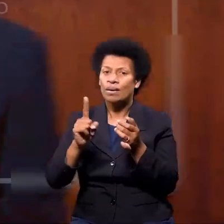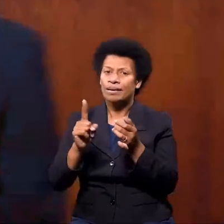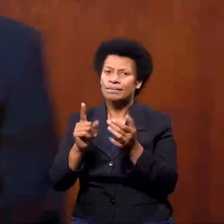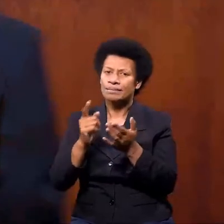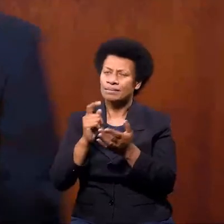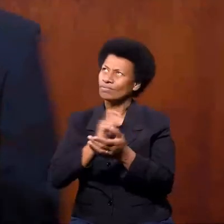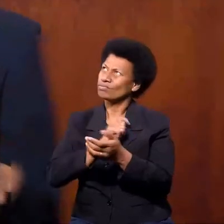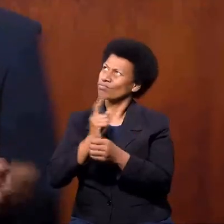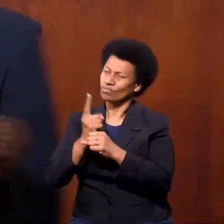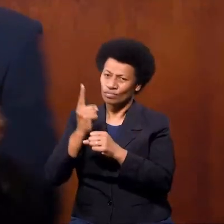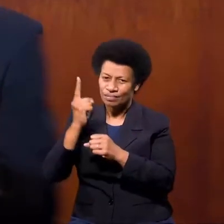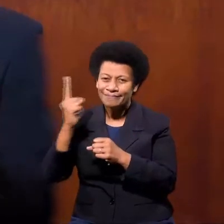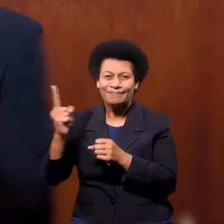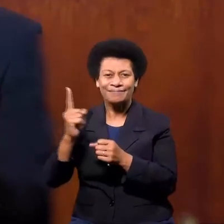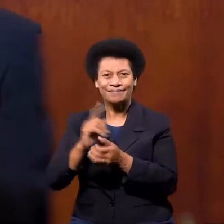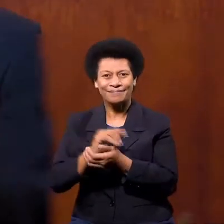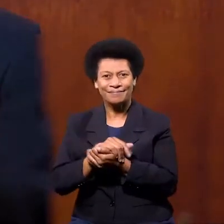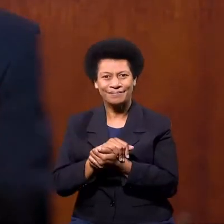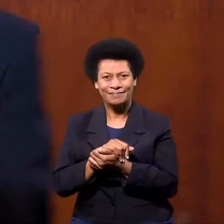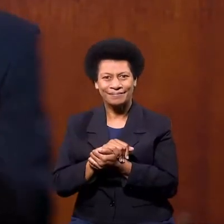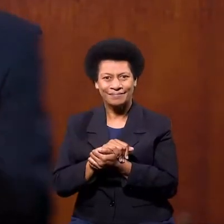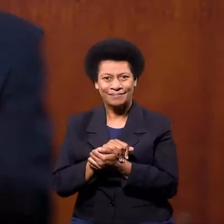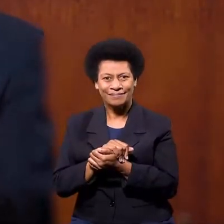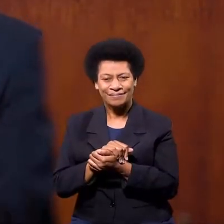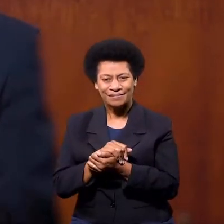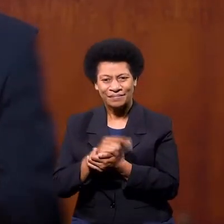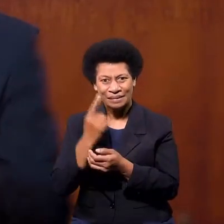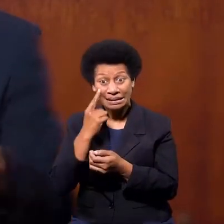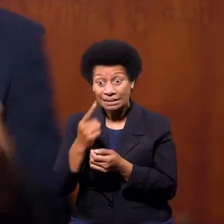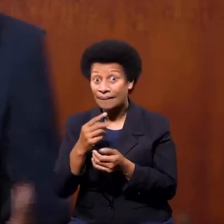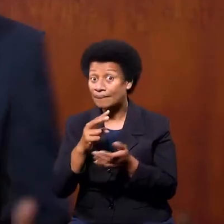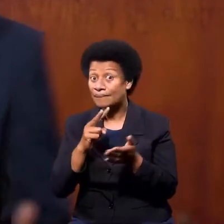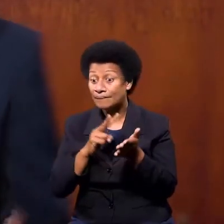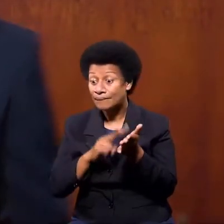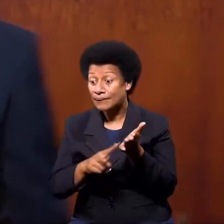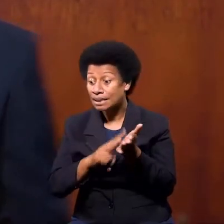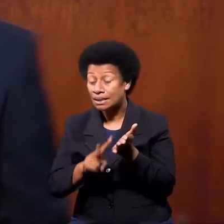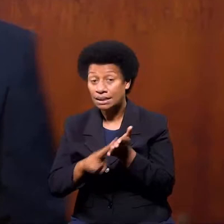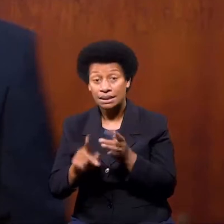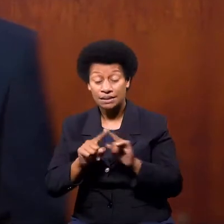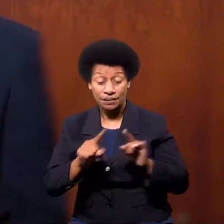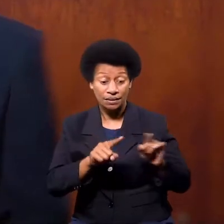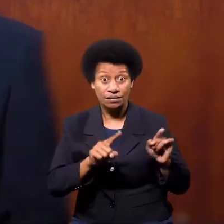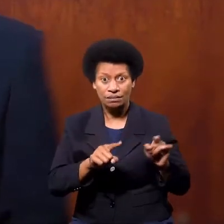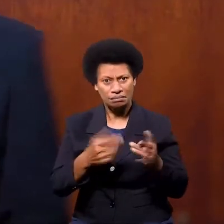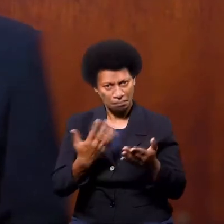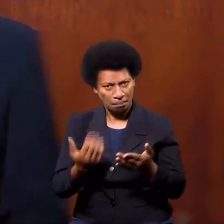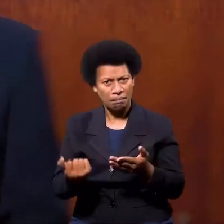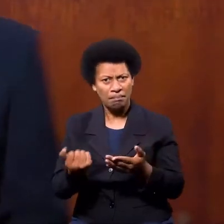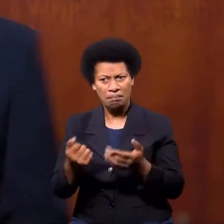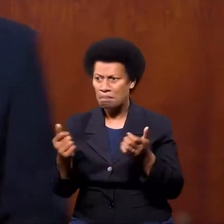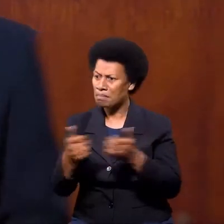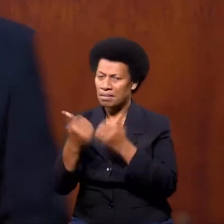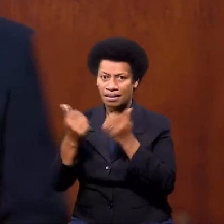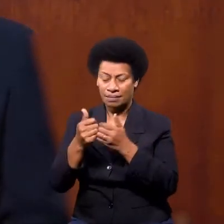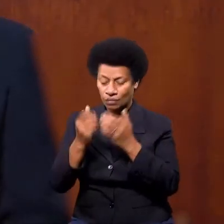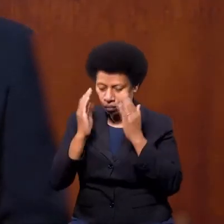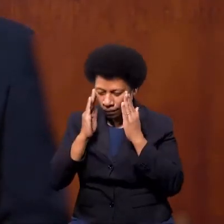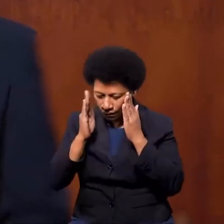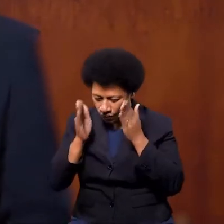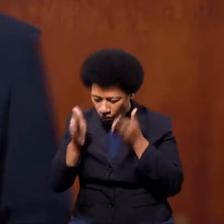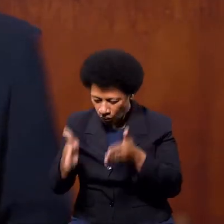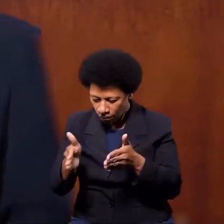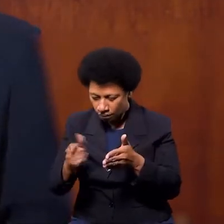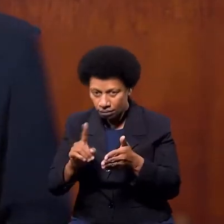him." Now, when we look at these verses, these are just a few from many verses that are out there in the Bible. But when you focus on these